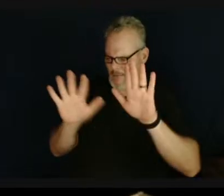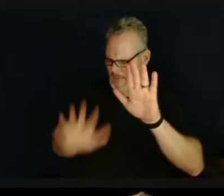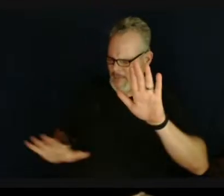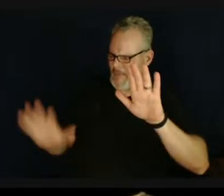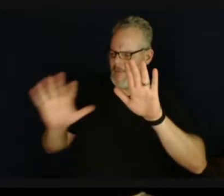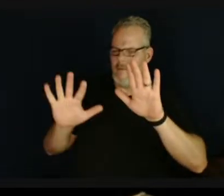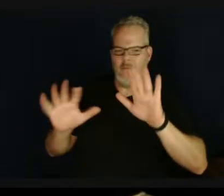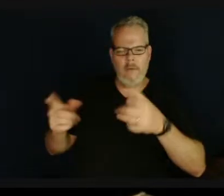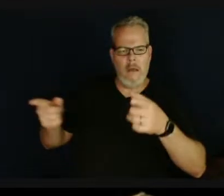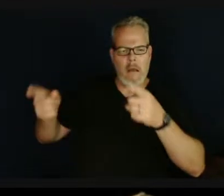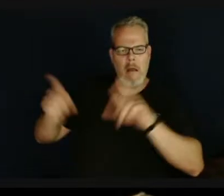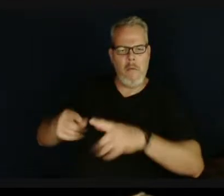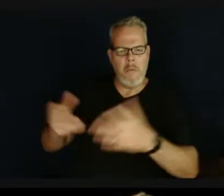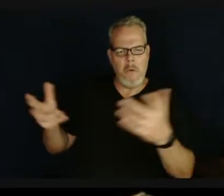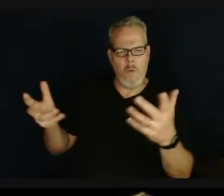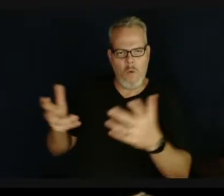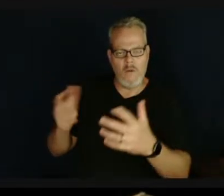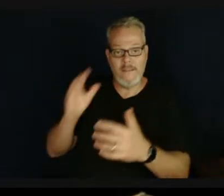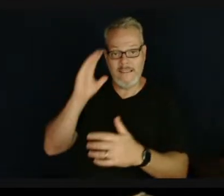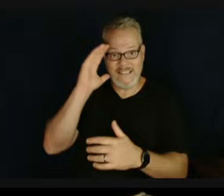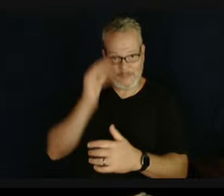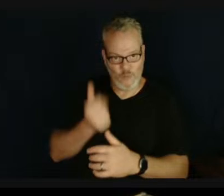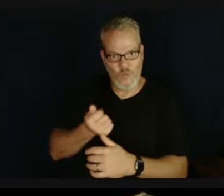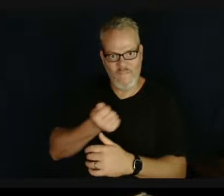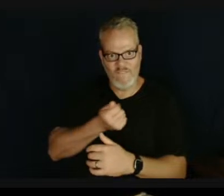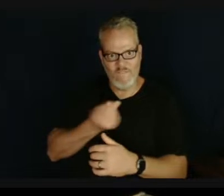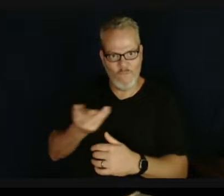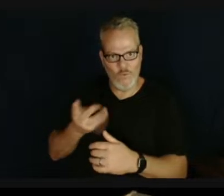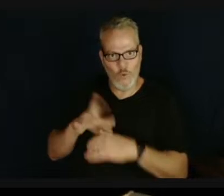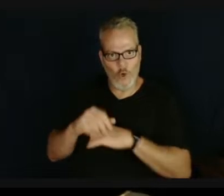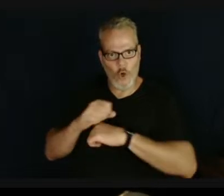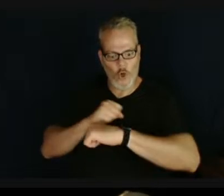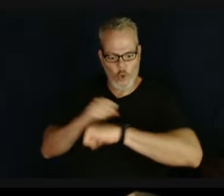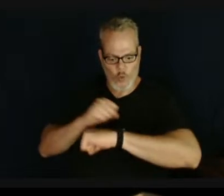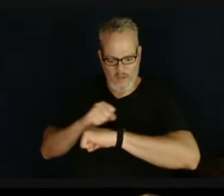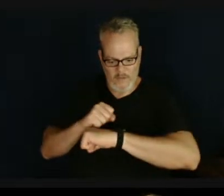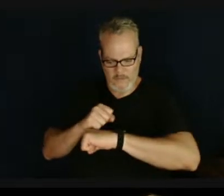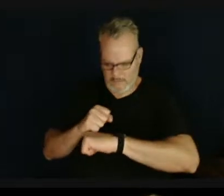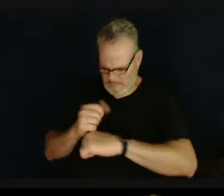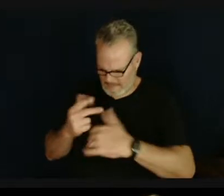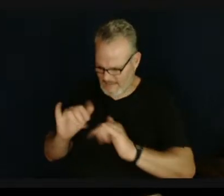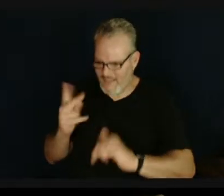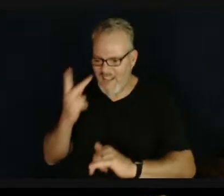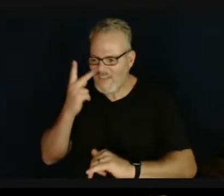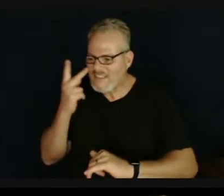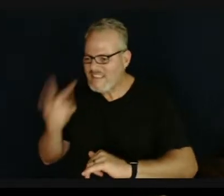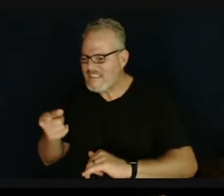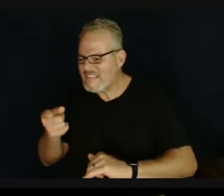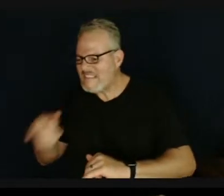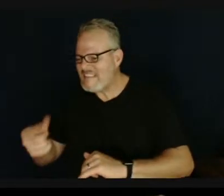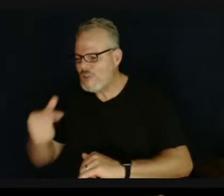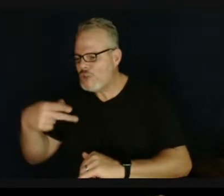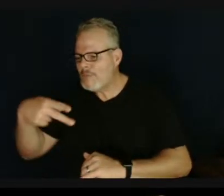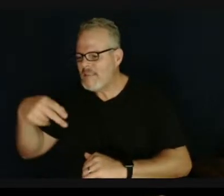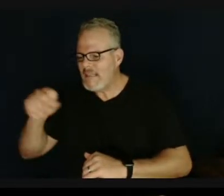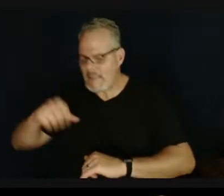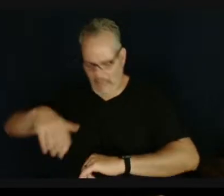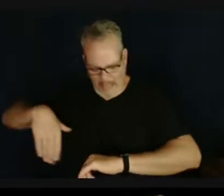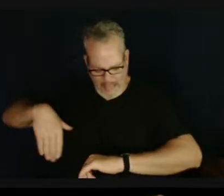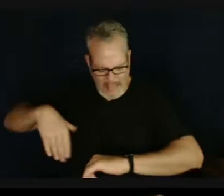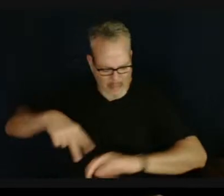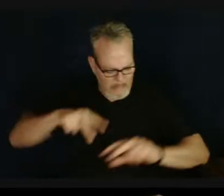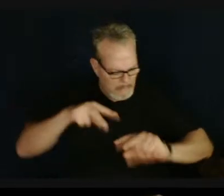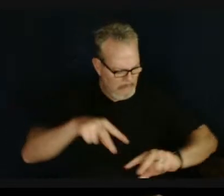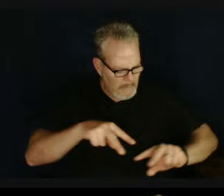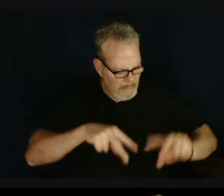south flank. It seems like there's fewer earthquakes. There's still some, but I haven't seen the GPS from there reliably, but I would suspect that it's still moving